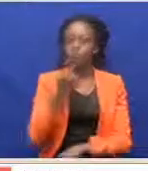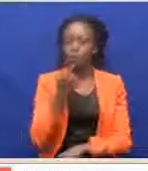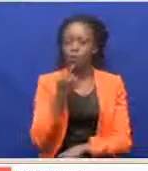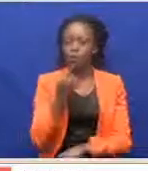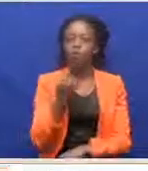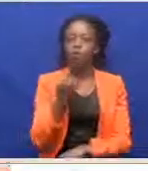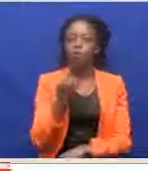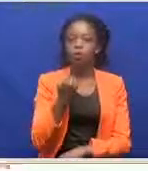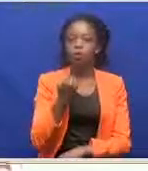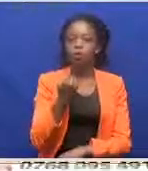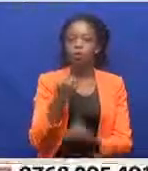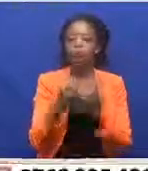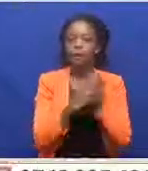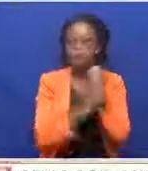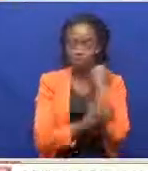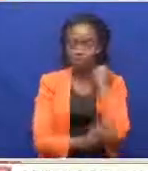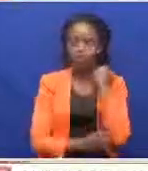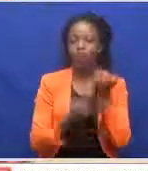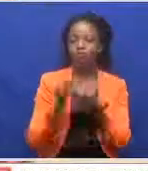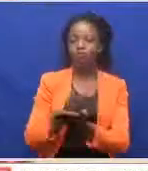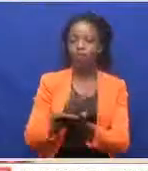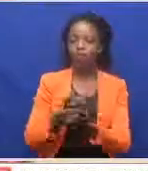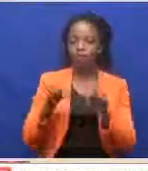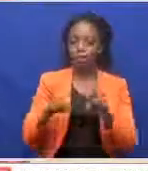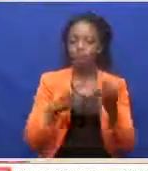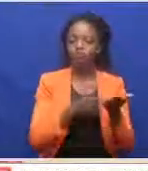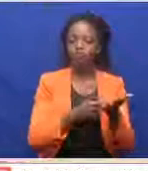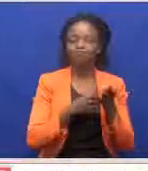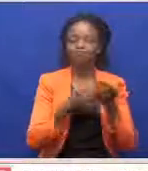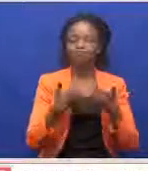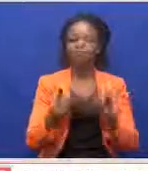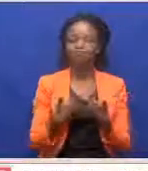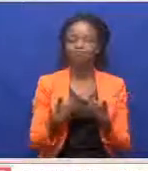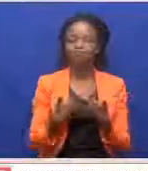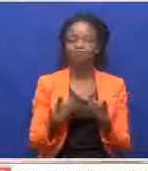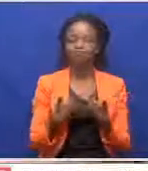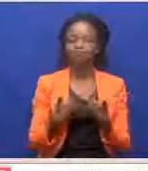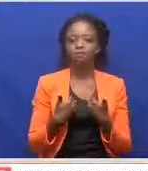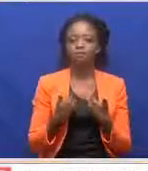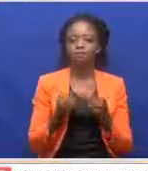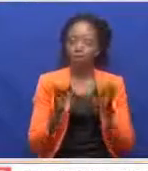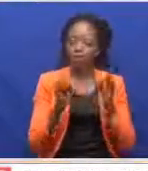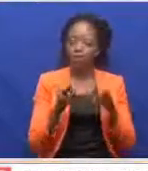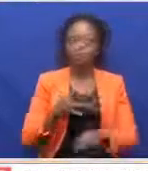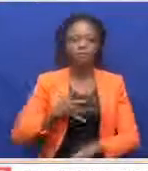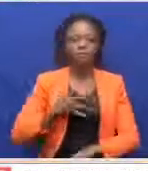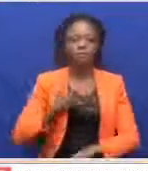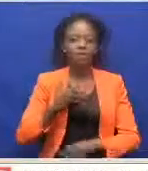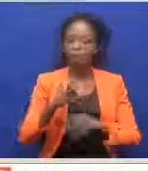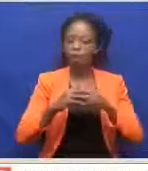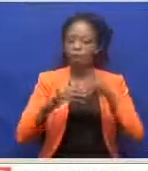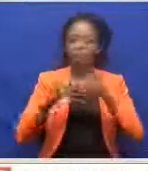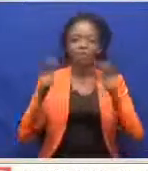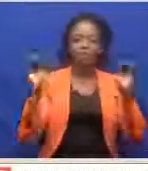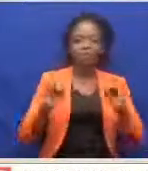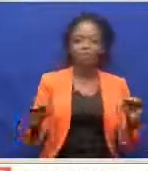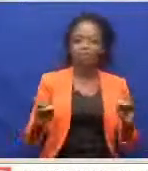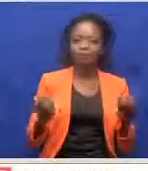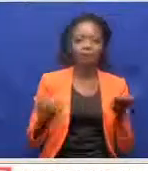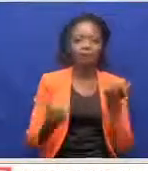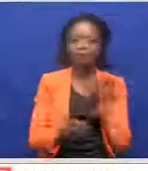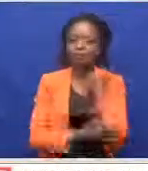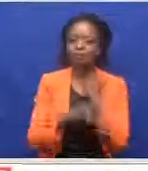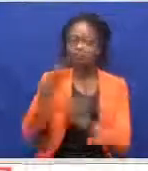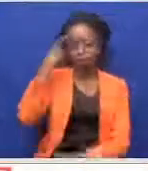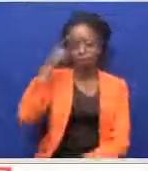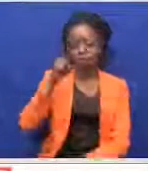at the bottom of the pyramid. That is the discussion we are going to have. If you are uncomfortable with it, too bad, because